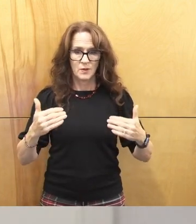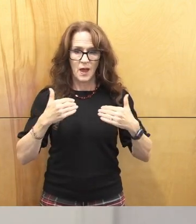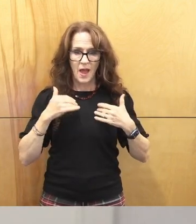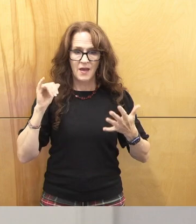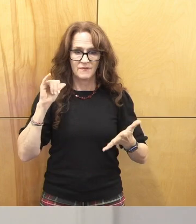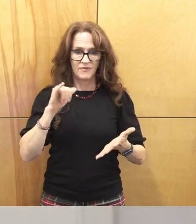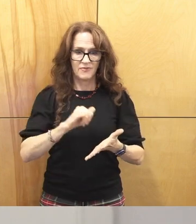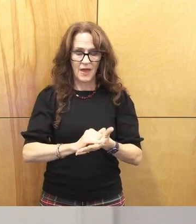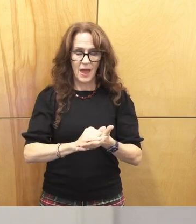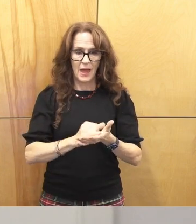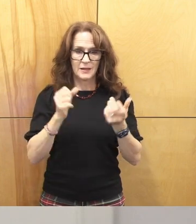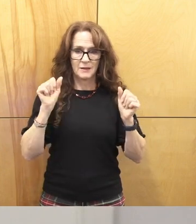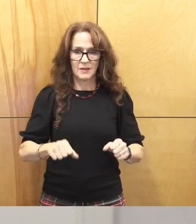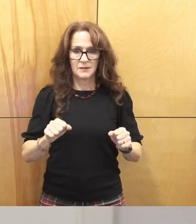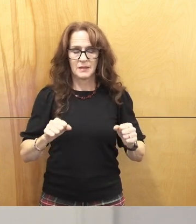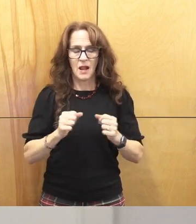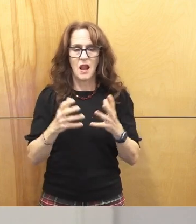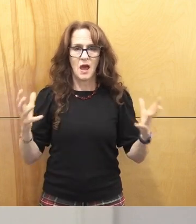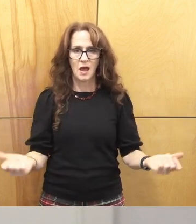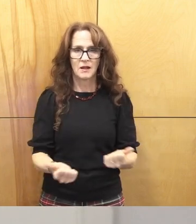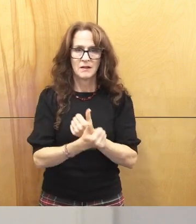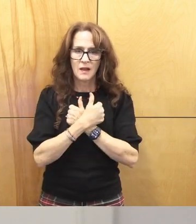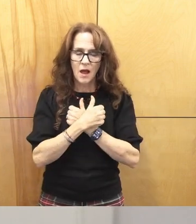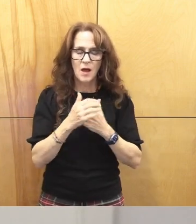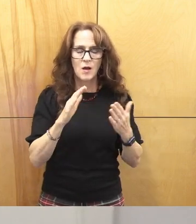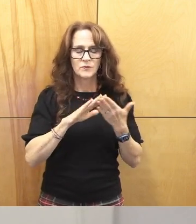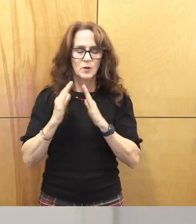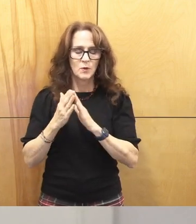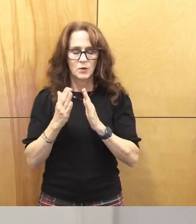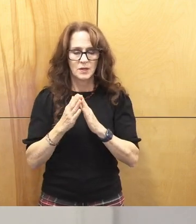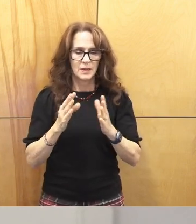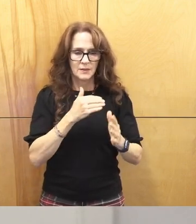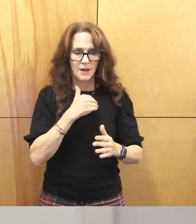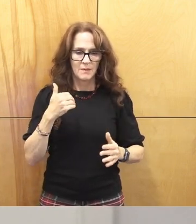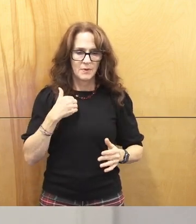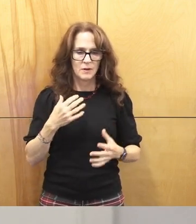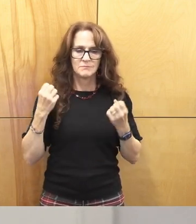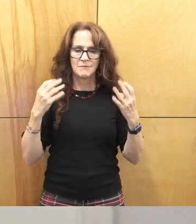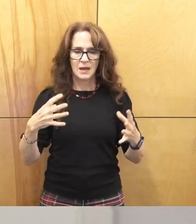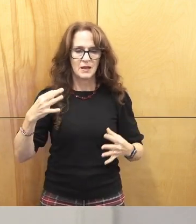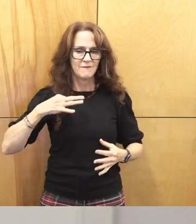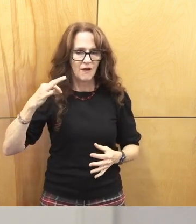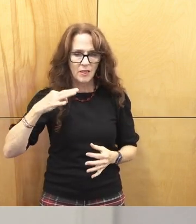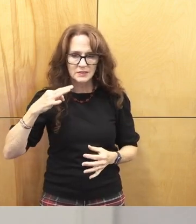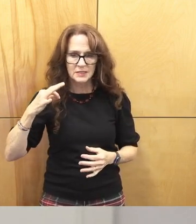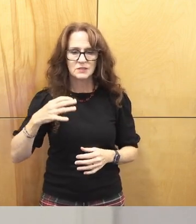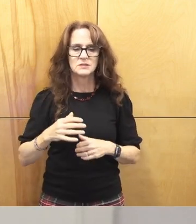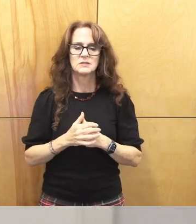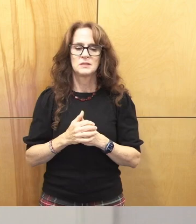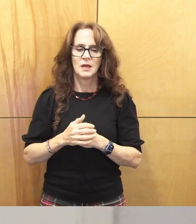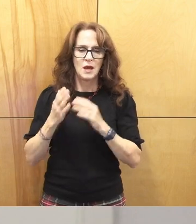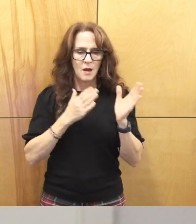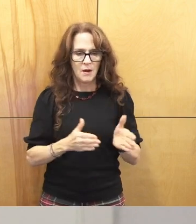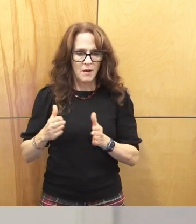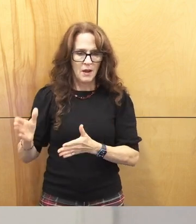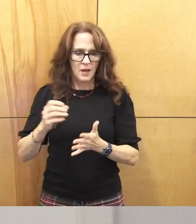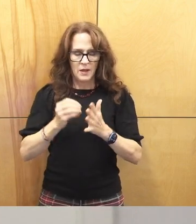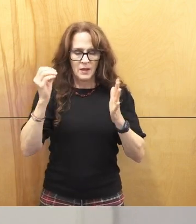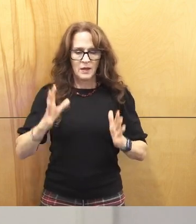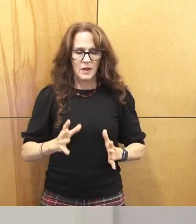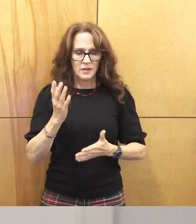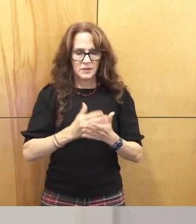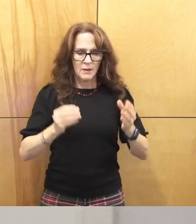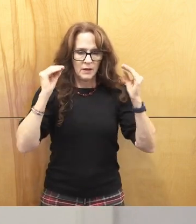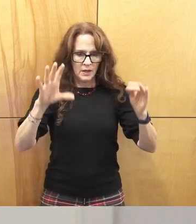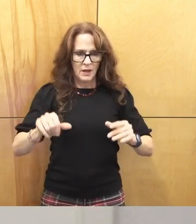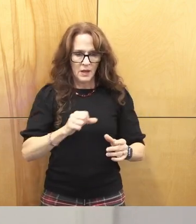it takes a lot of love from community members, many volunteers who were at school sites preparing students, and some of our teachers